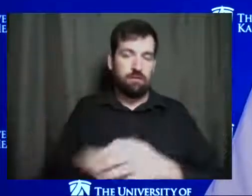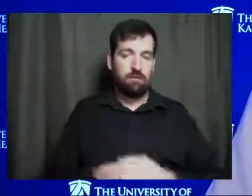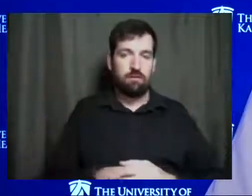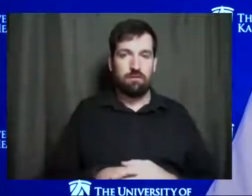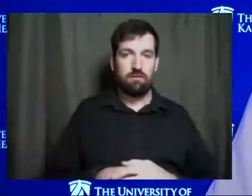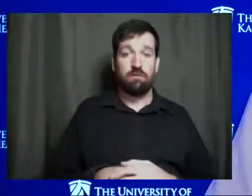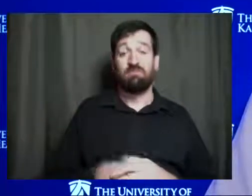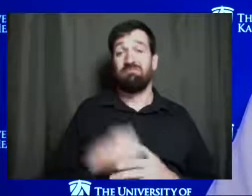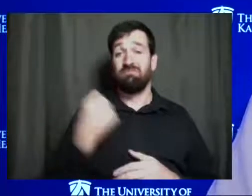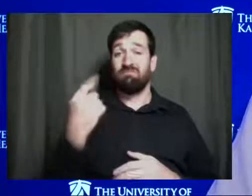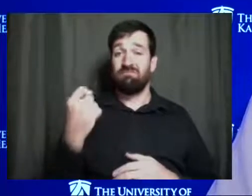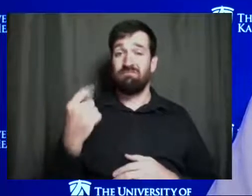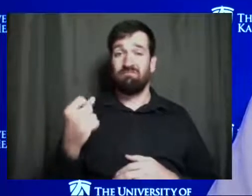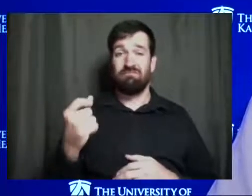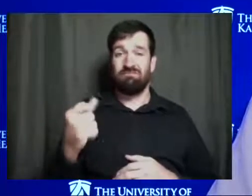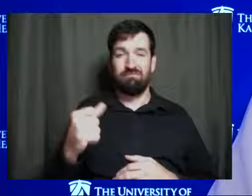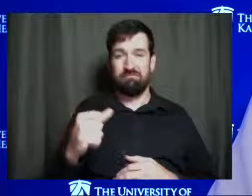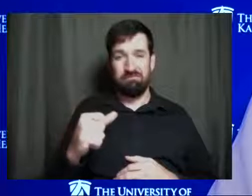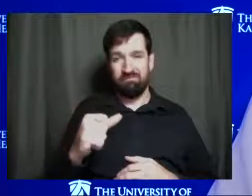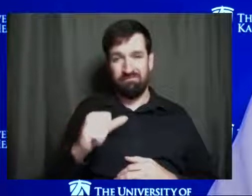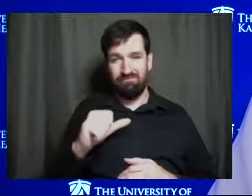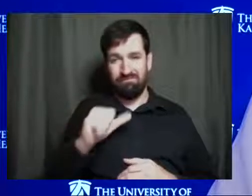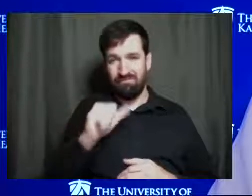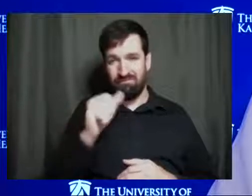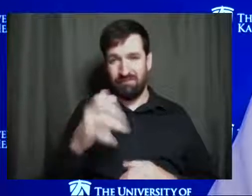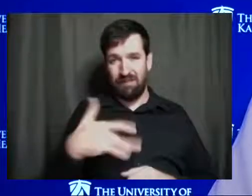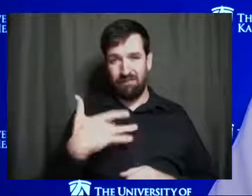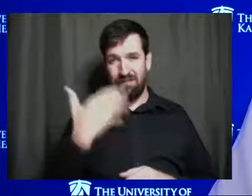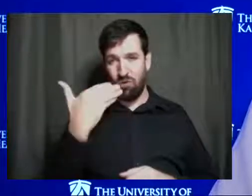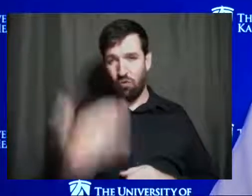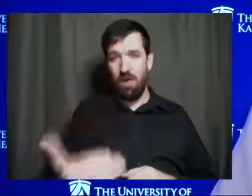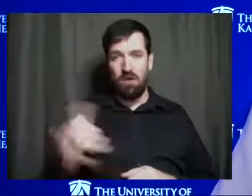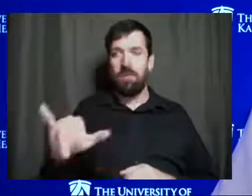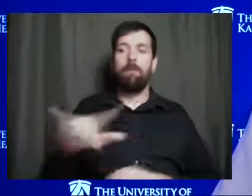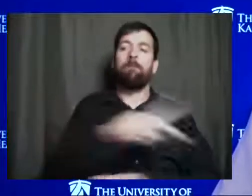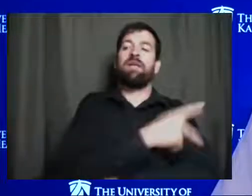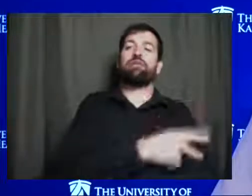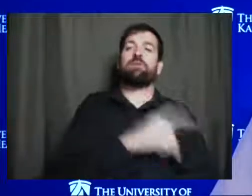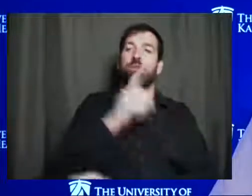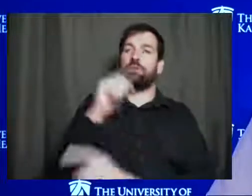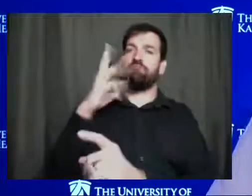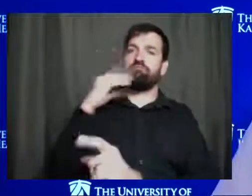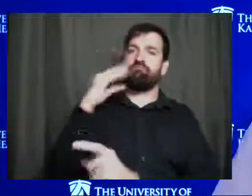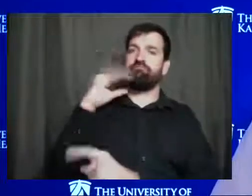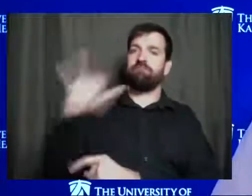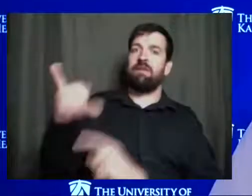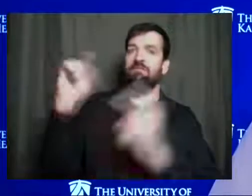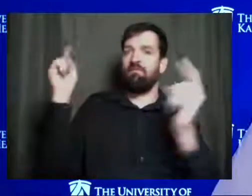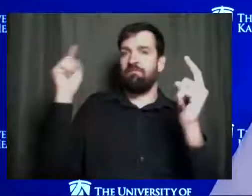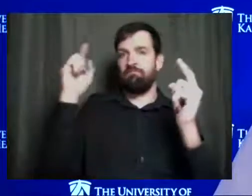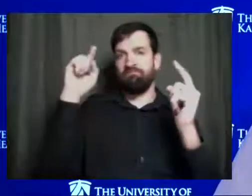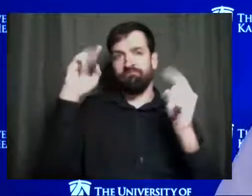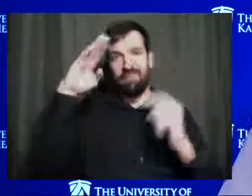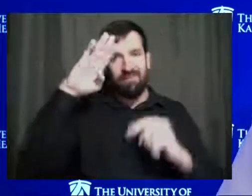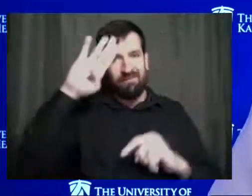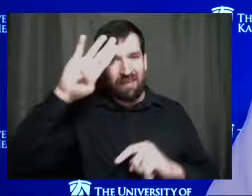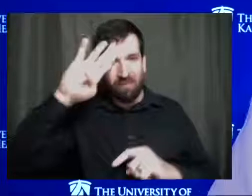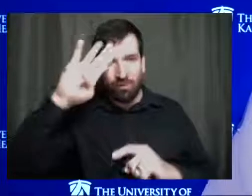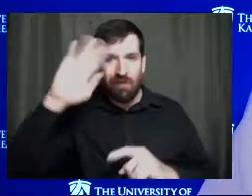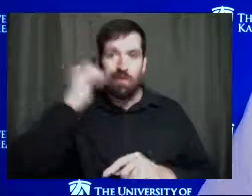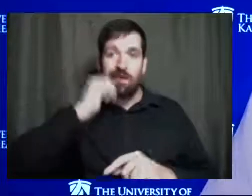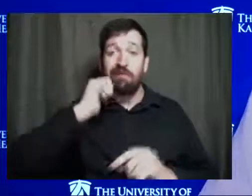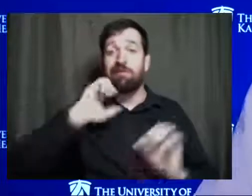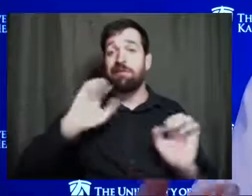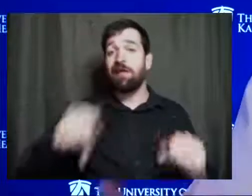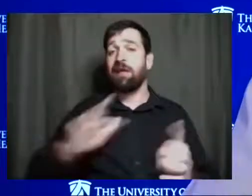probably not feel too well for that patient that is having those fevers on a daily basis. You can take some fever reducer.